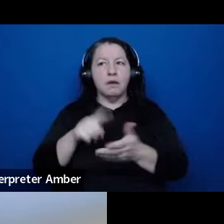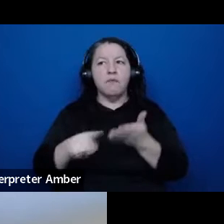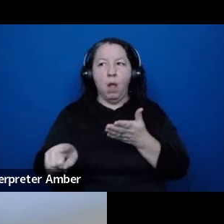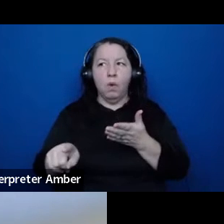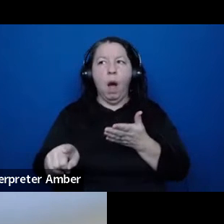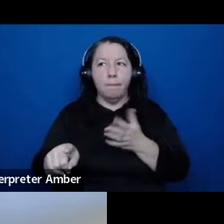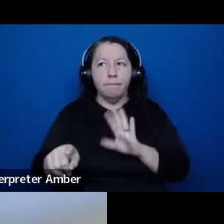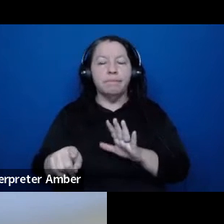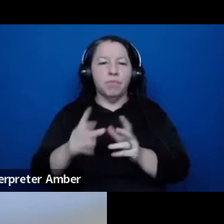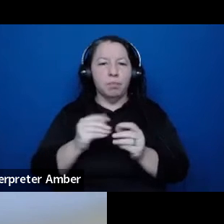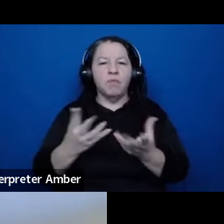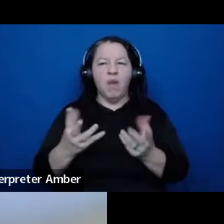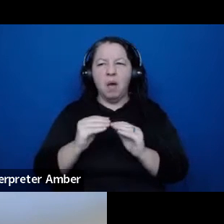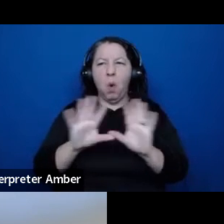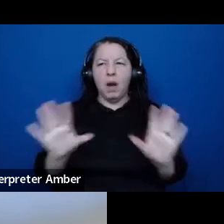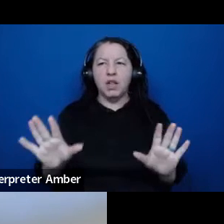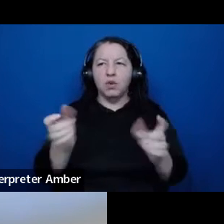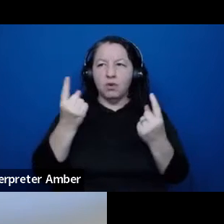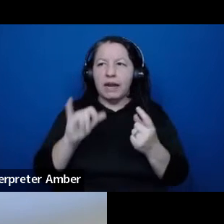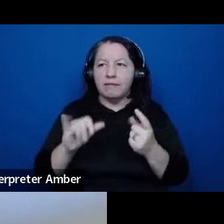on that. Okay, thanks.